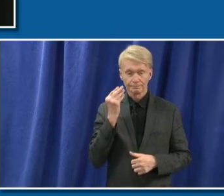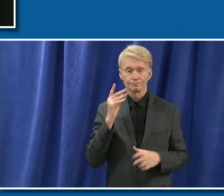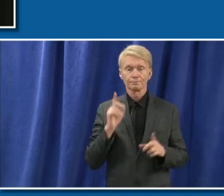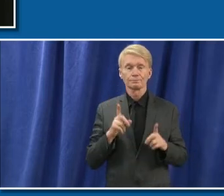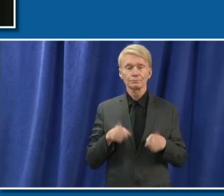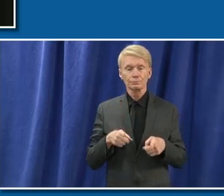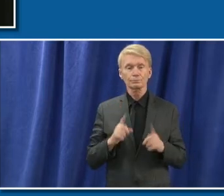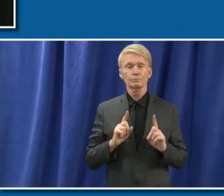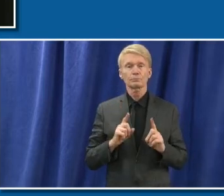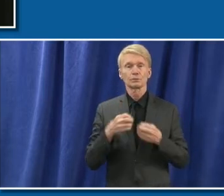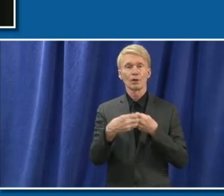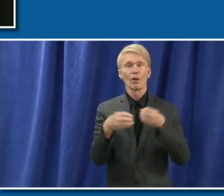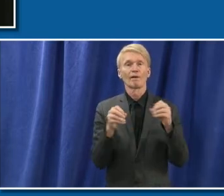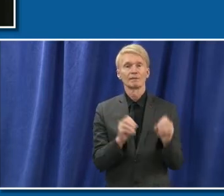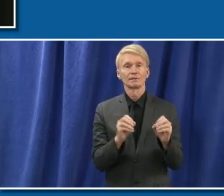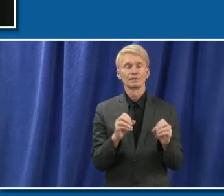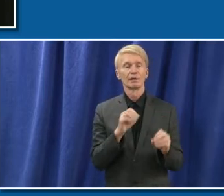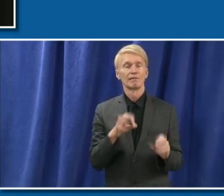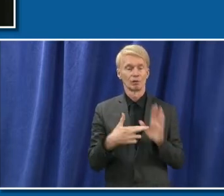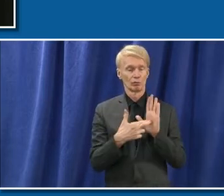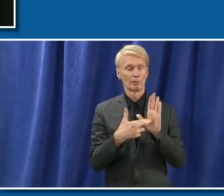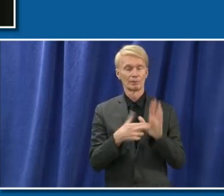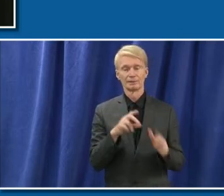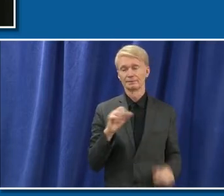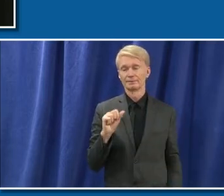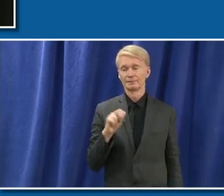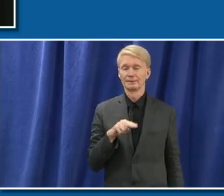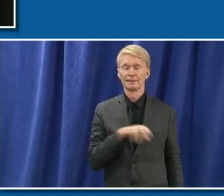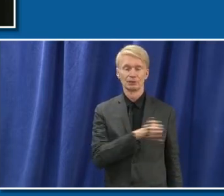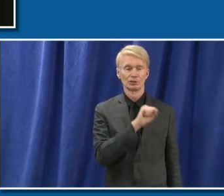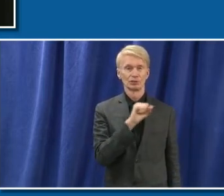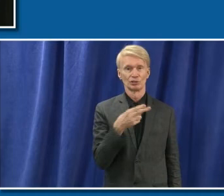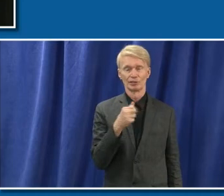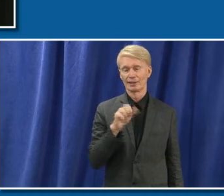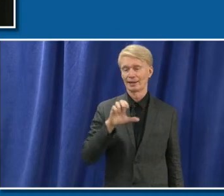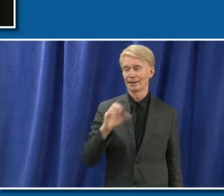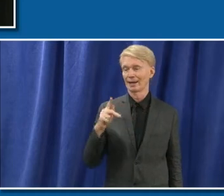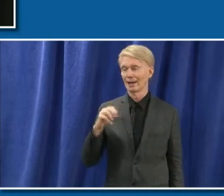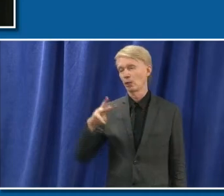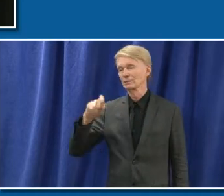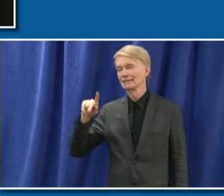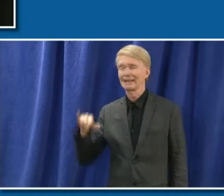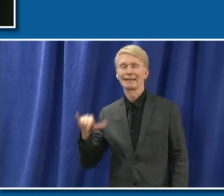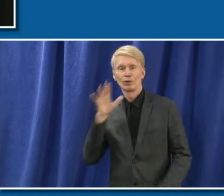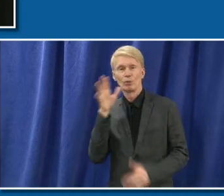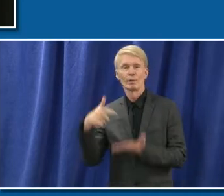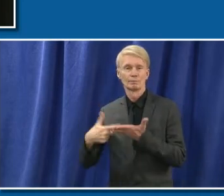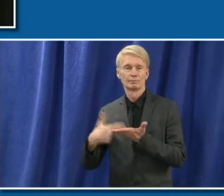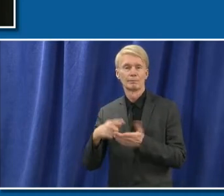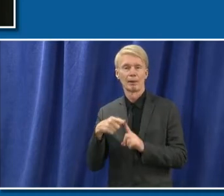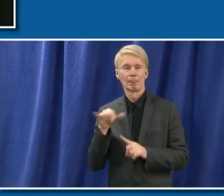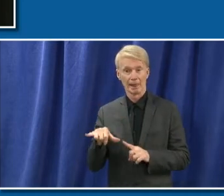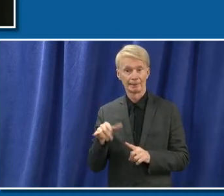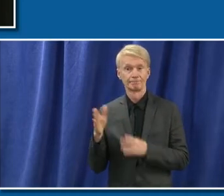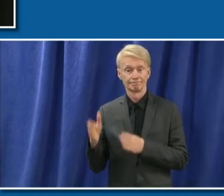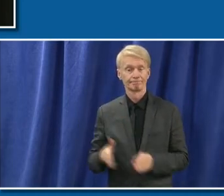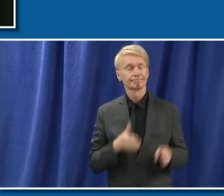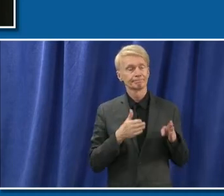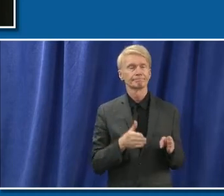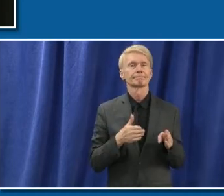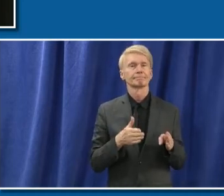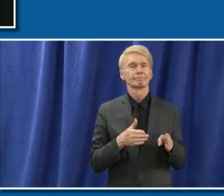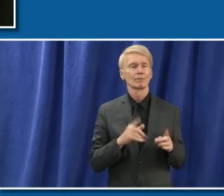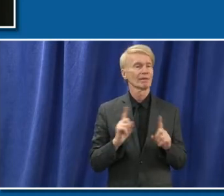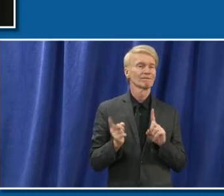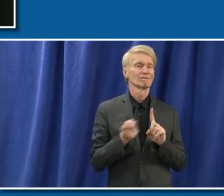And the Office of Representative Jan Schakowsky is, I think, following up on that. Will persons seeking to get a vaccine, the